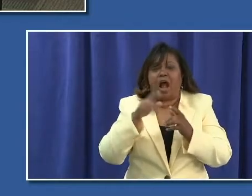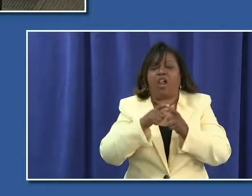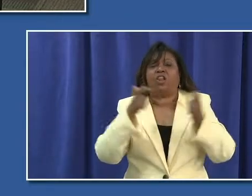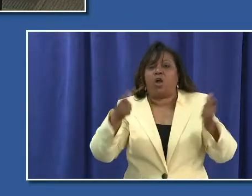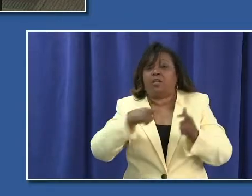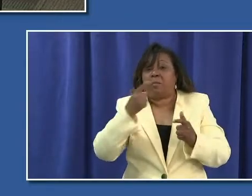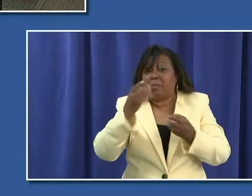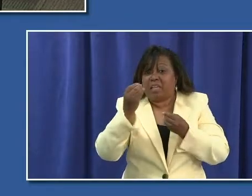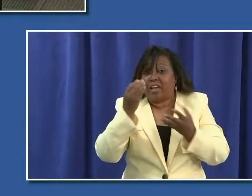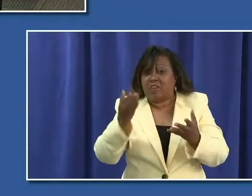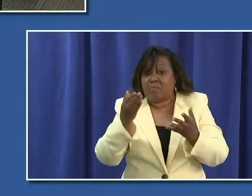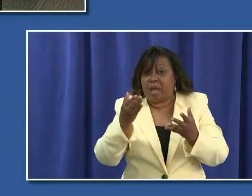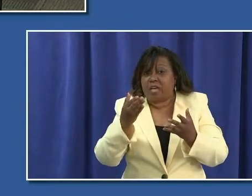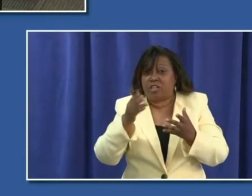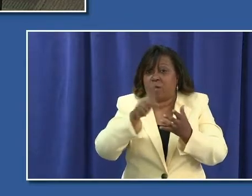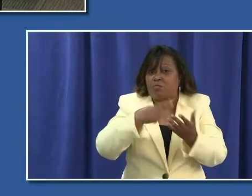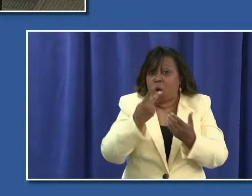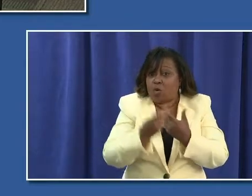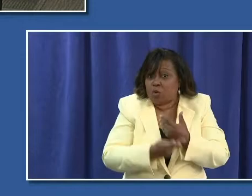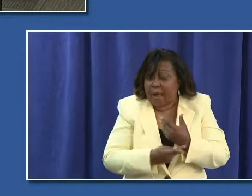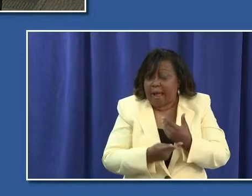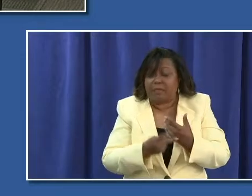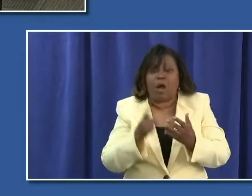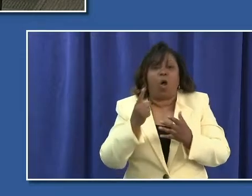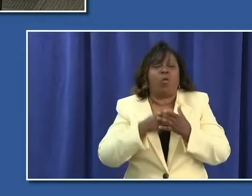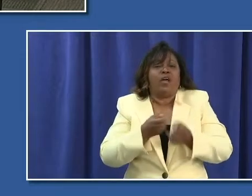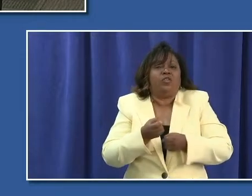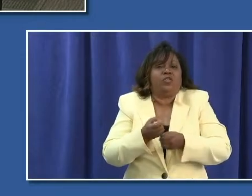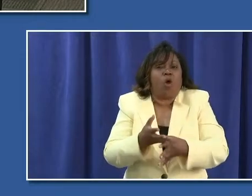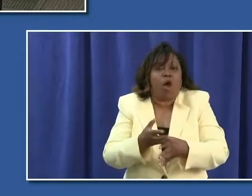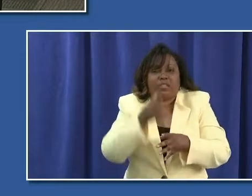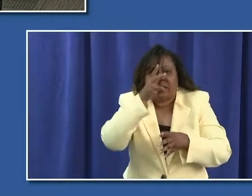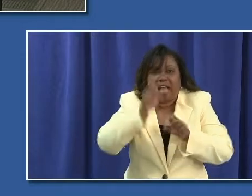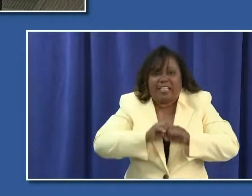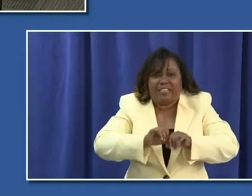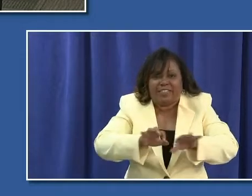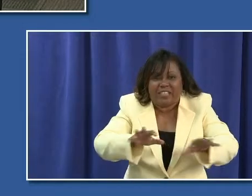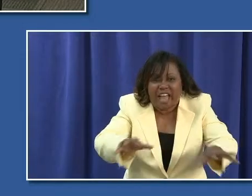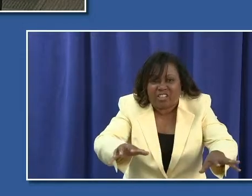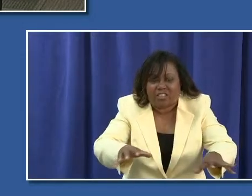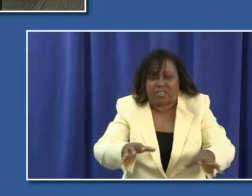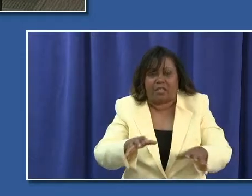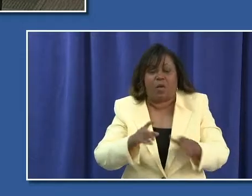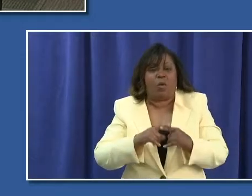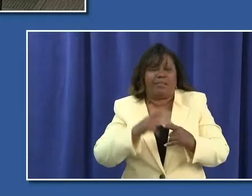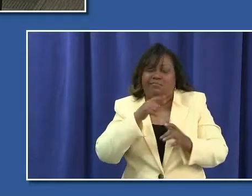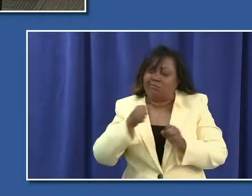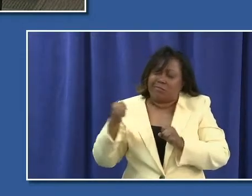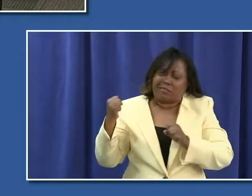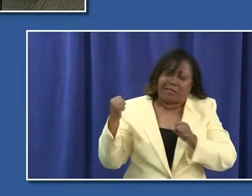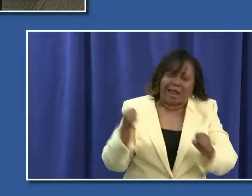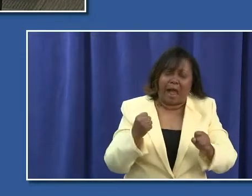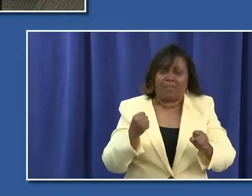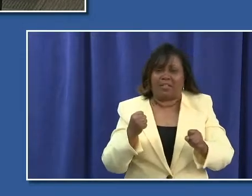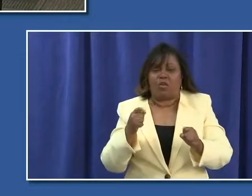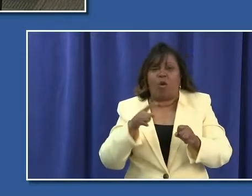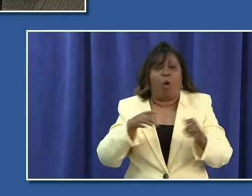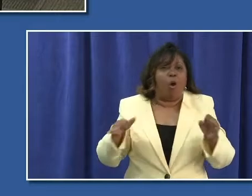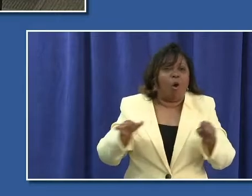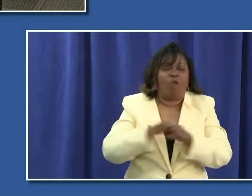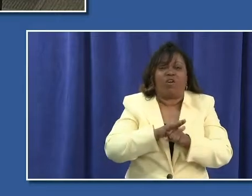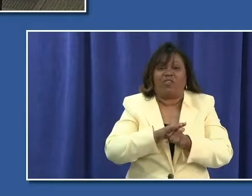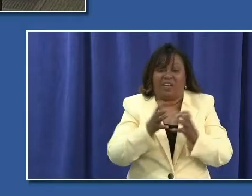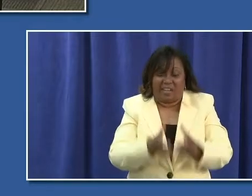larger public information program on what causes infestation, which predominantly is